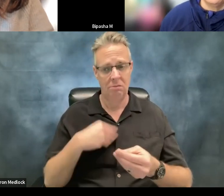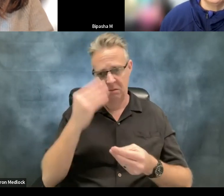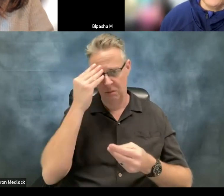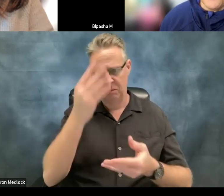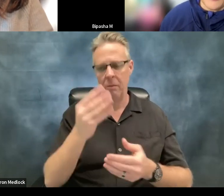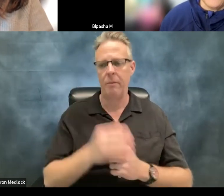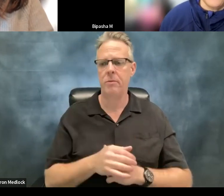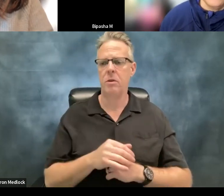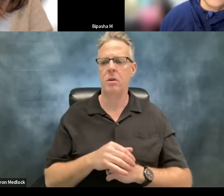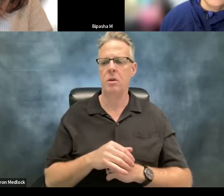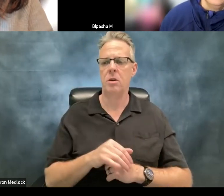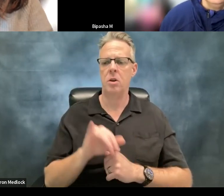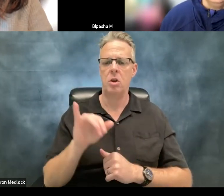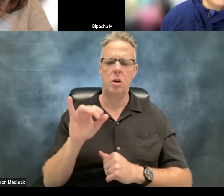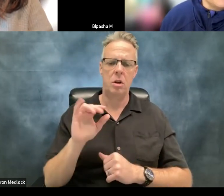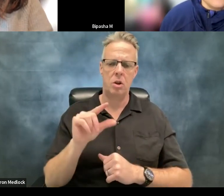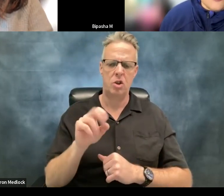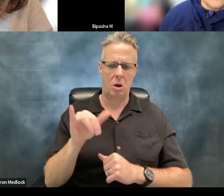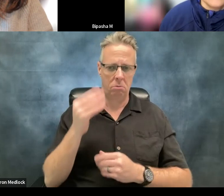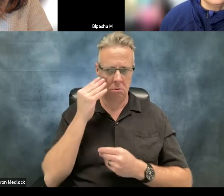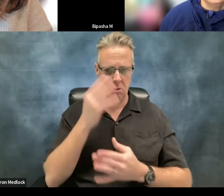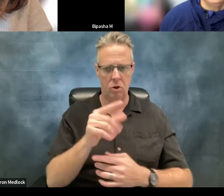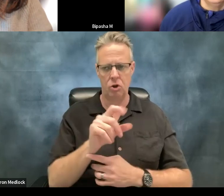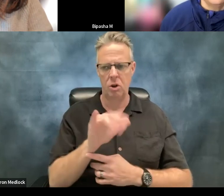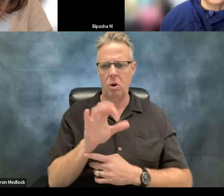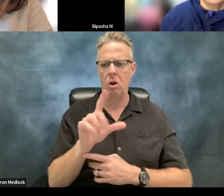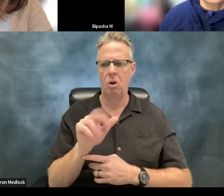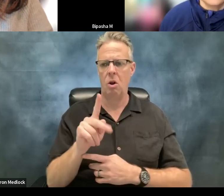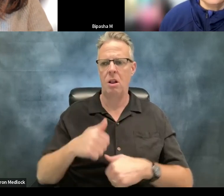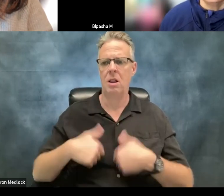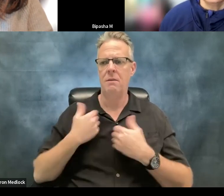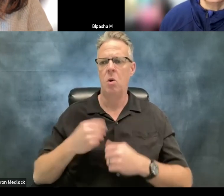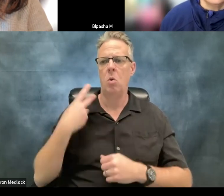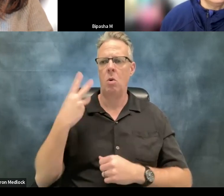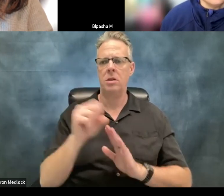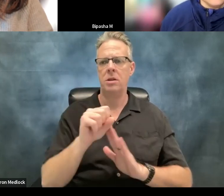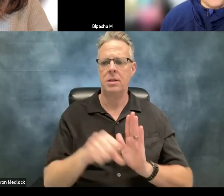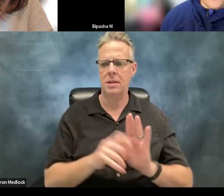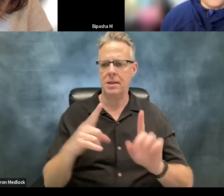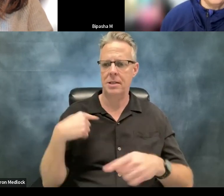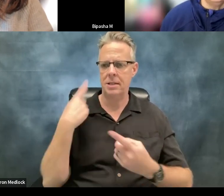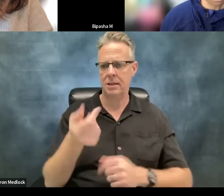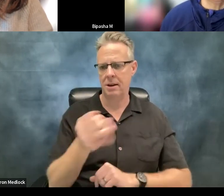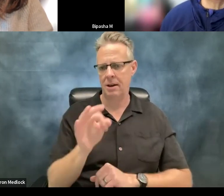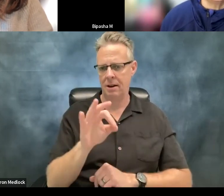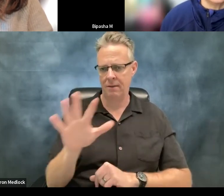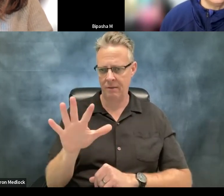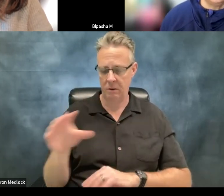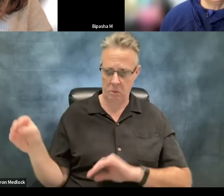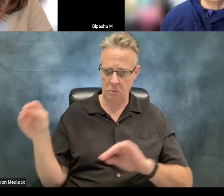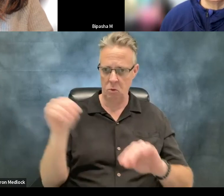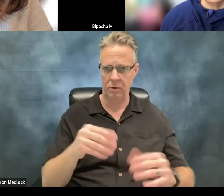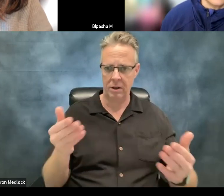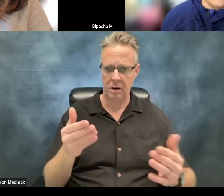wanted you all to know about her. Jerry Clark has lived in Washington State since 1995, moving here